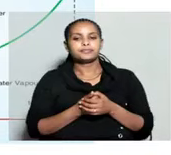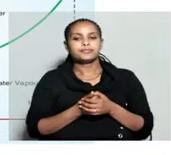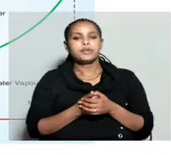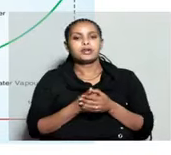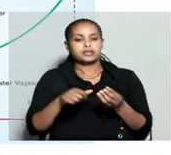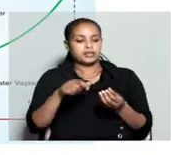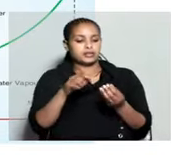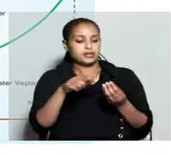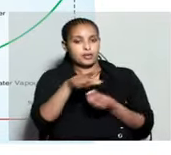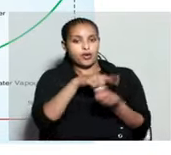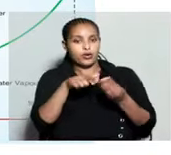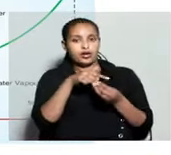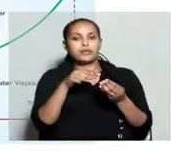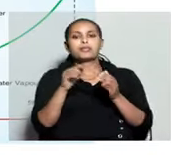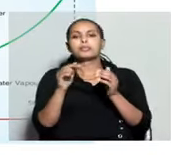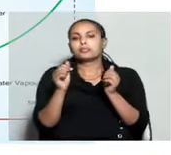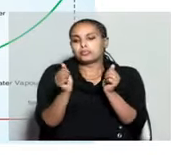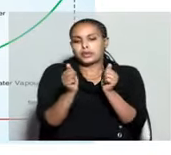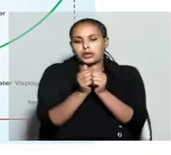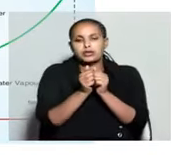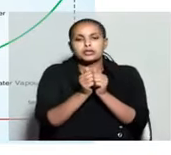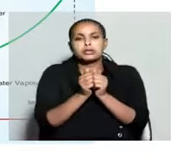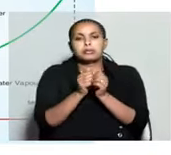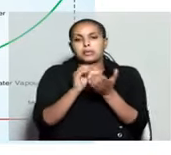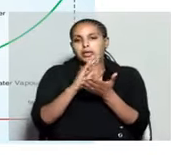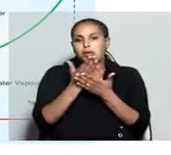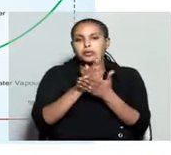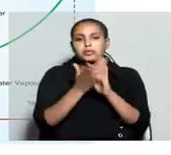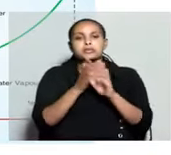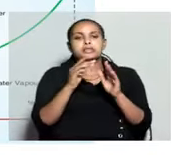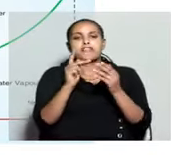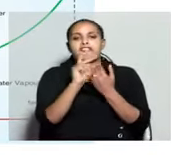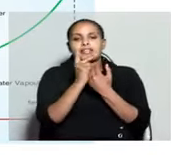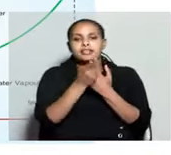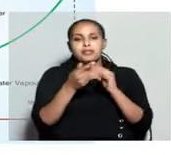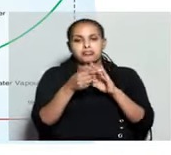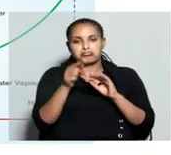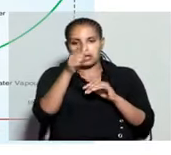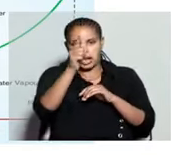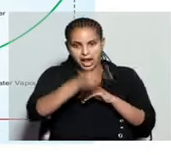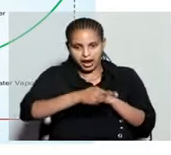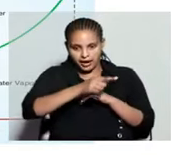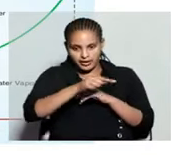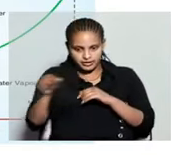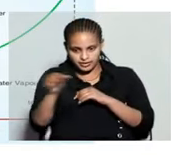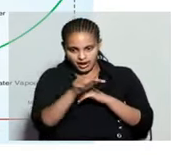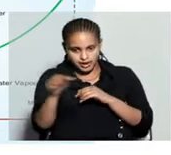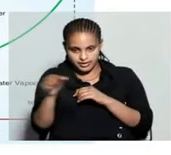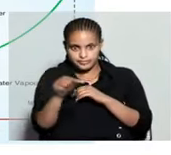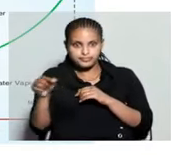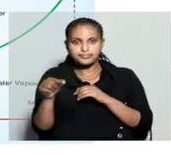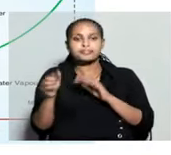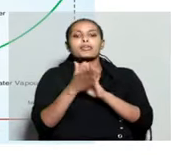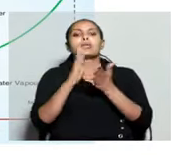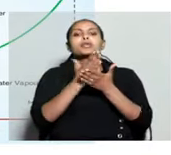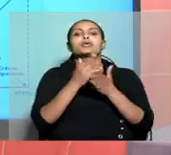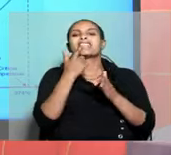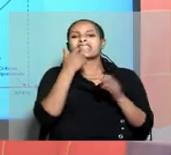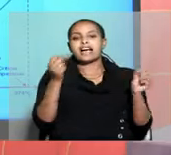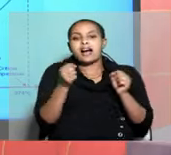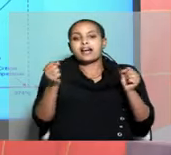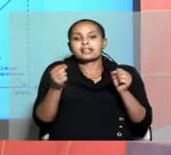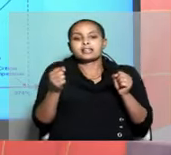The boundary between the phases is represented by a line. You see, the boundary between